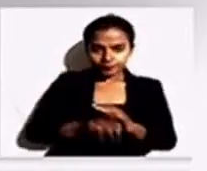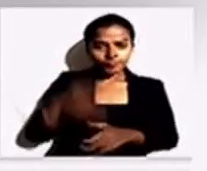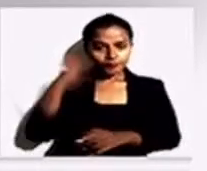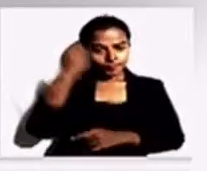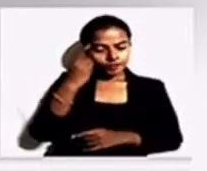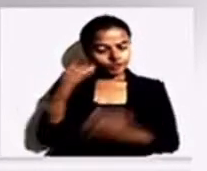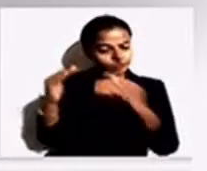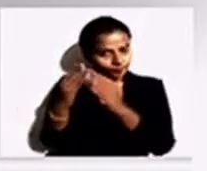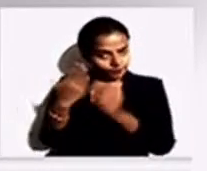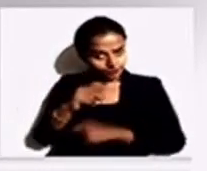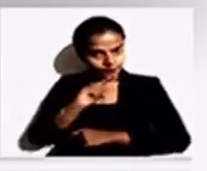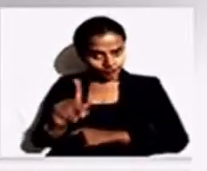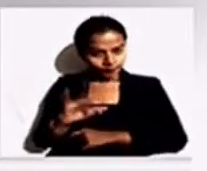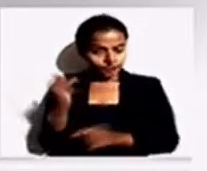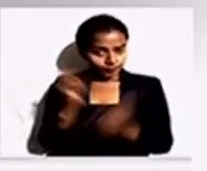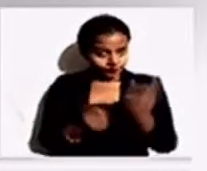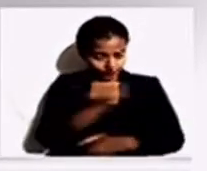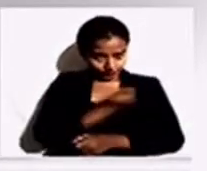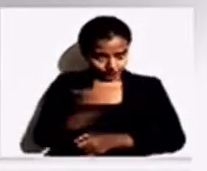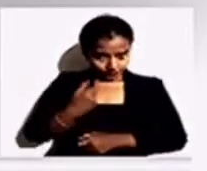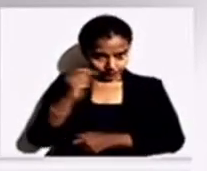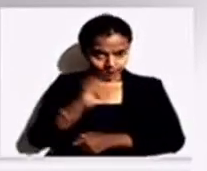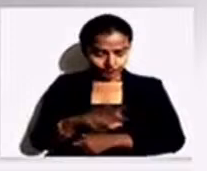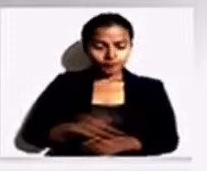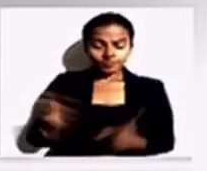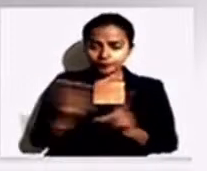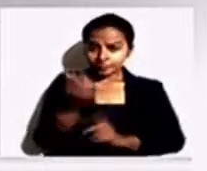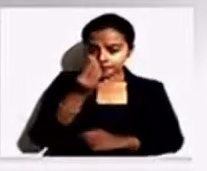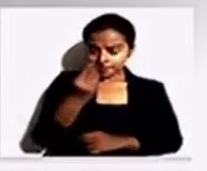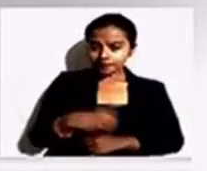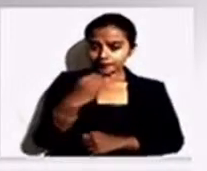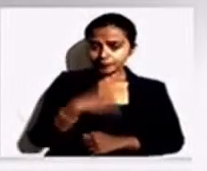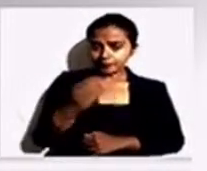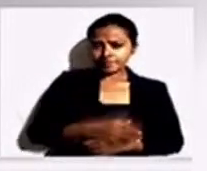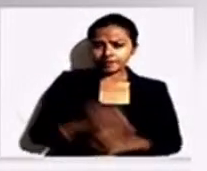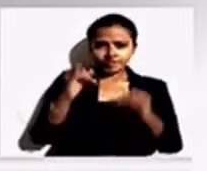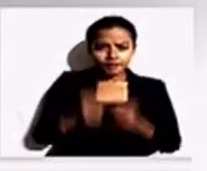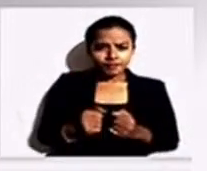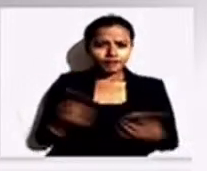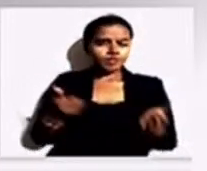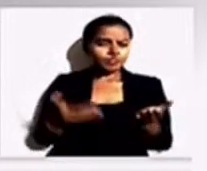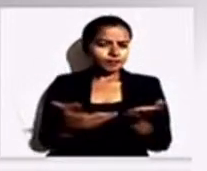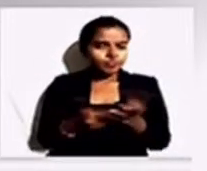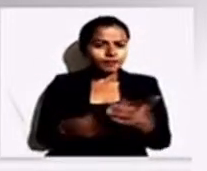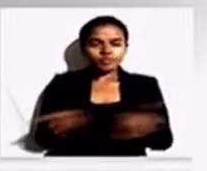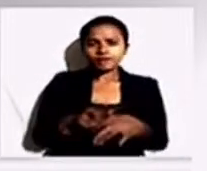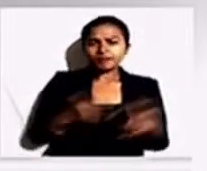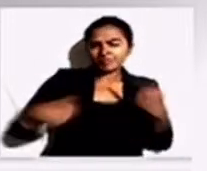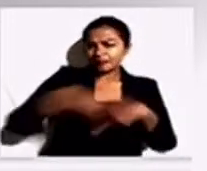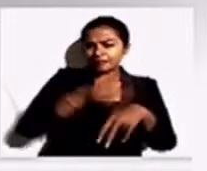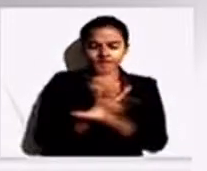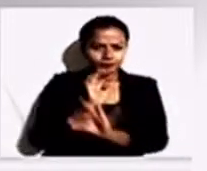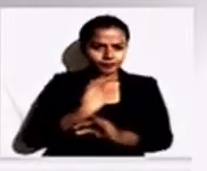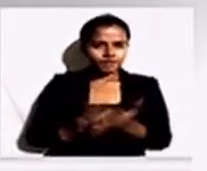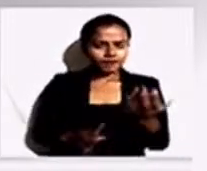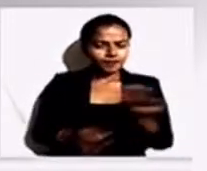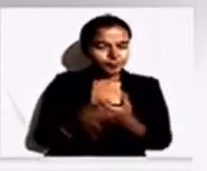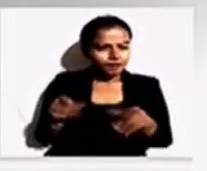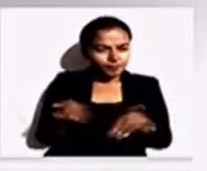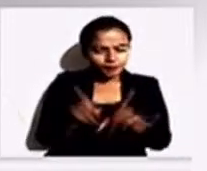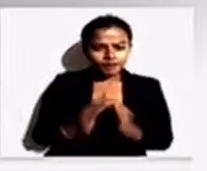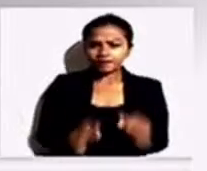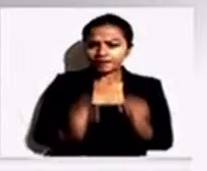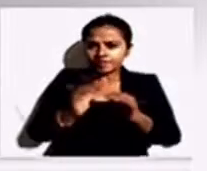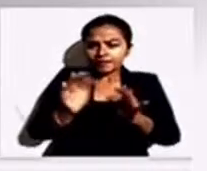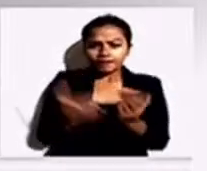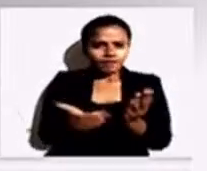these drugs are responsible for violent or aggressive behavior and in fact many of these drugs promote calmness. It also notes that individuals